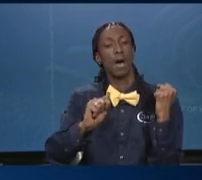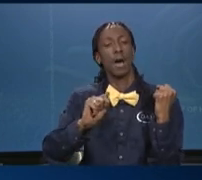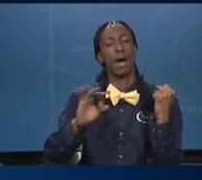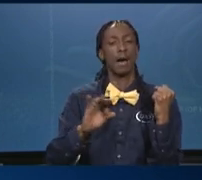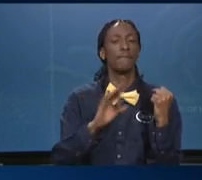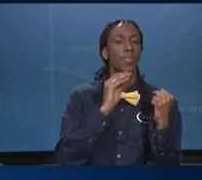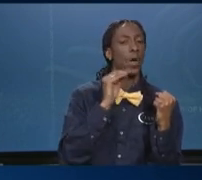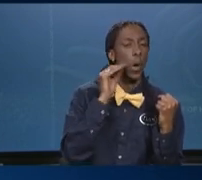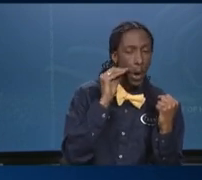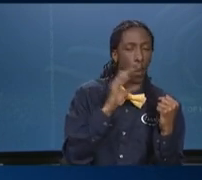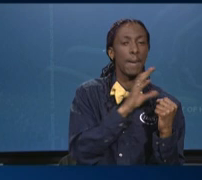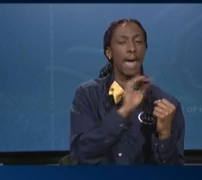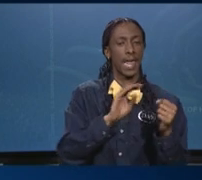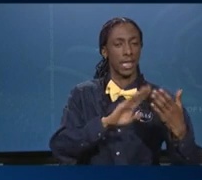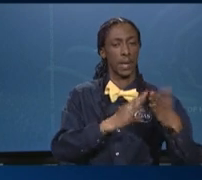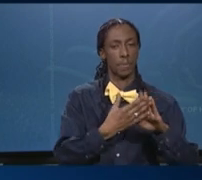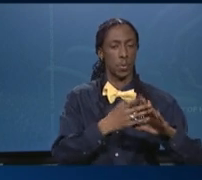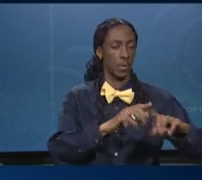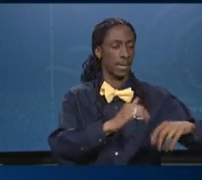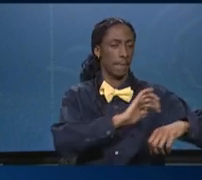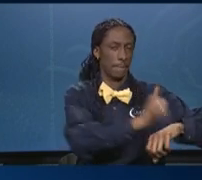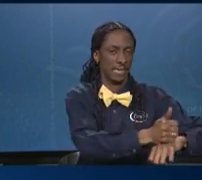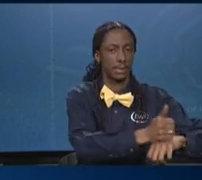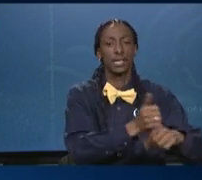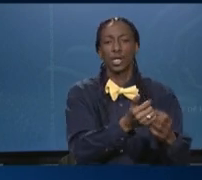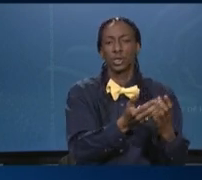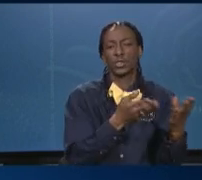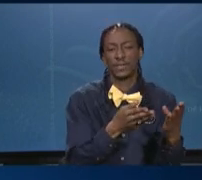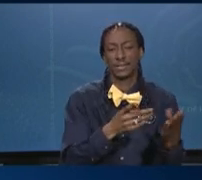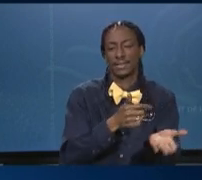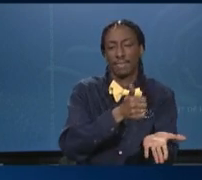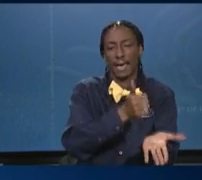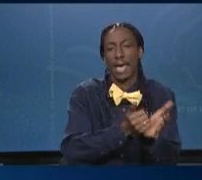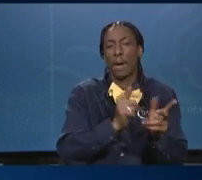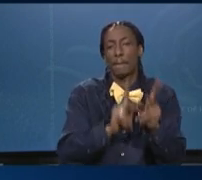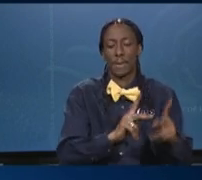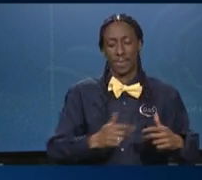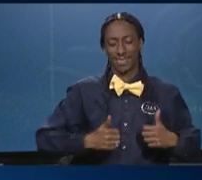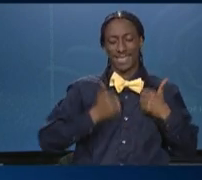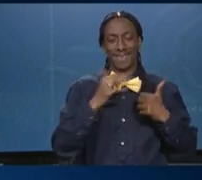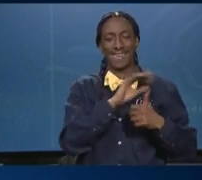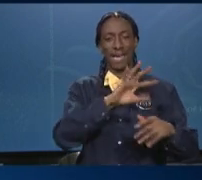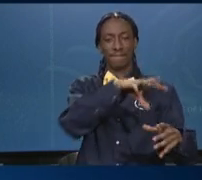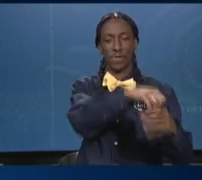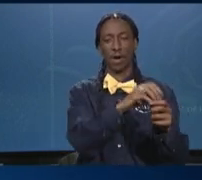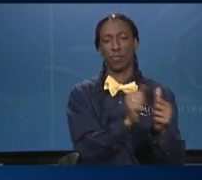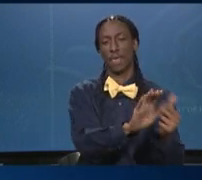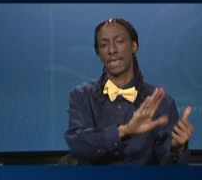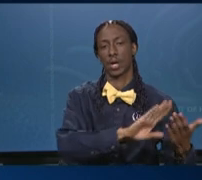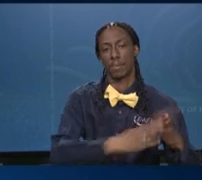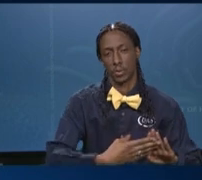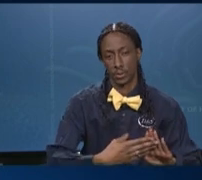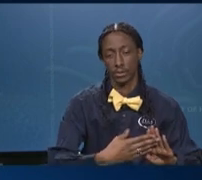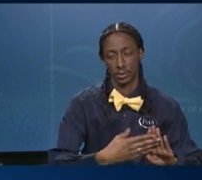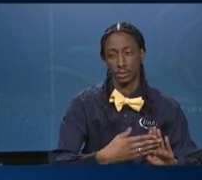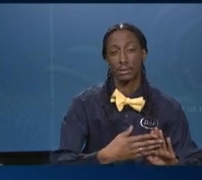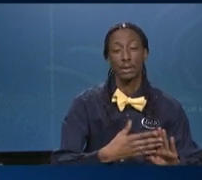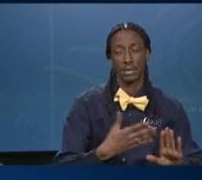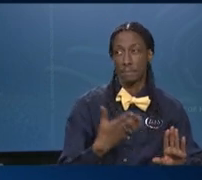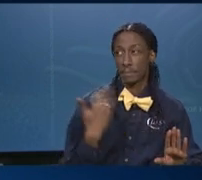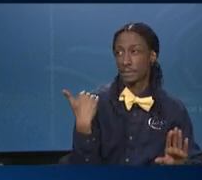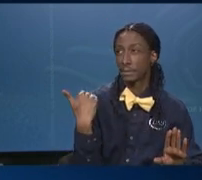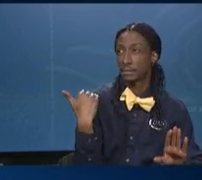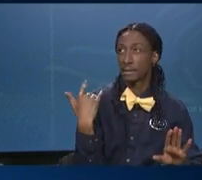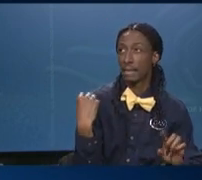home and community-based services that help people live and participate in their communities at that time since the beginning